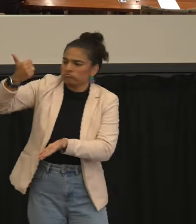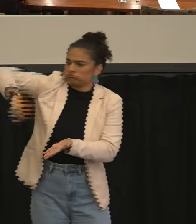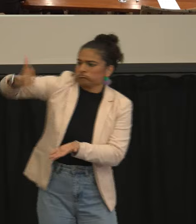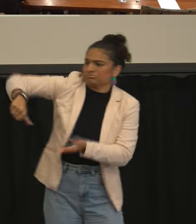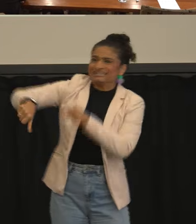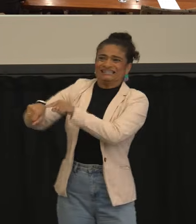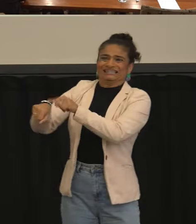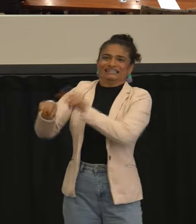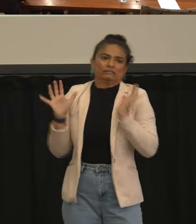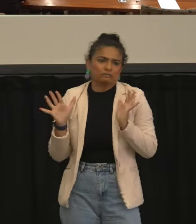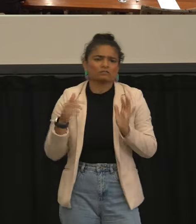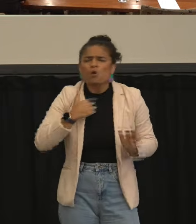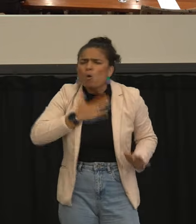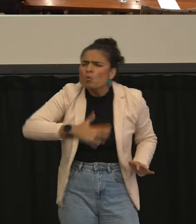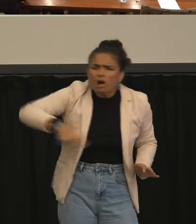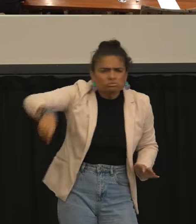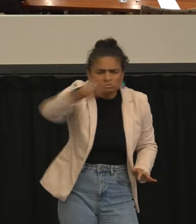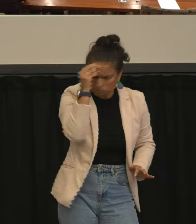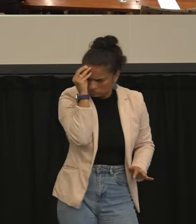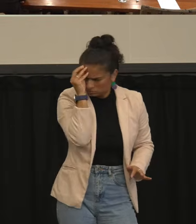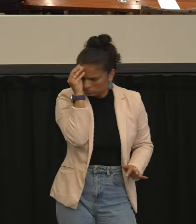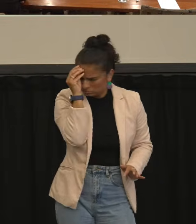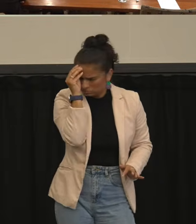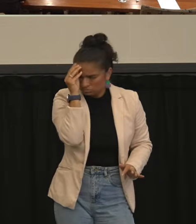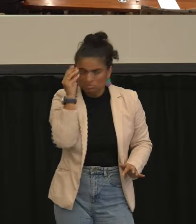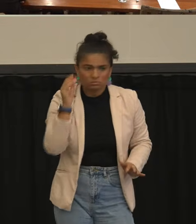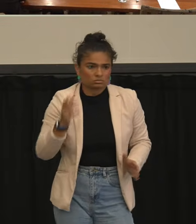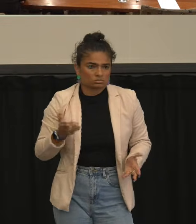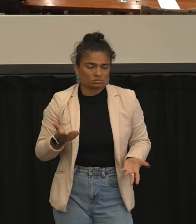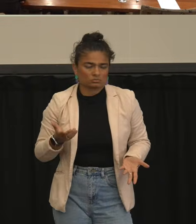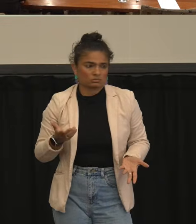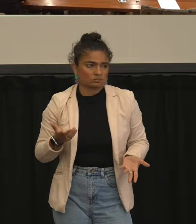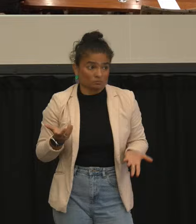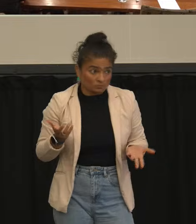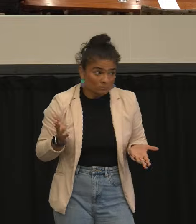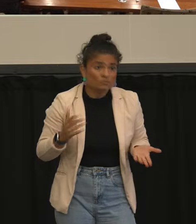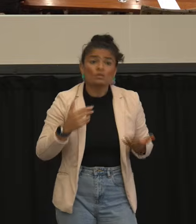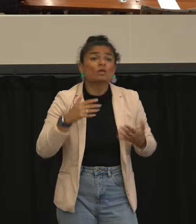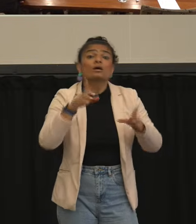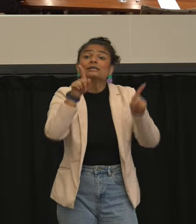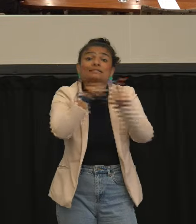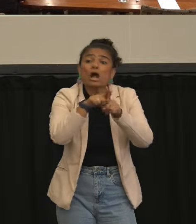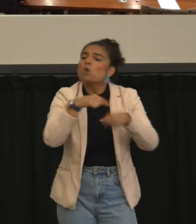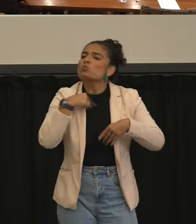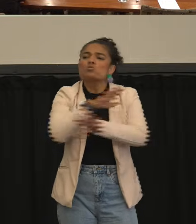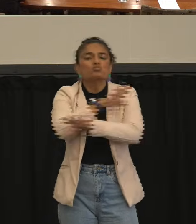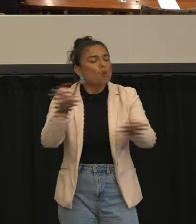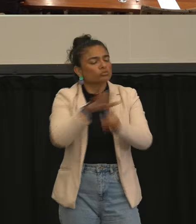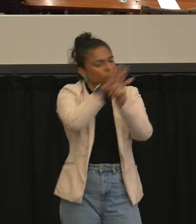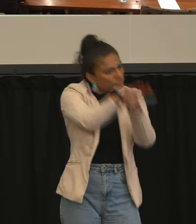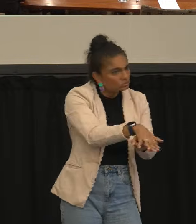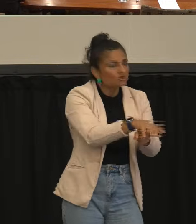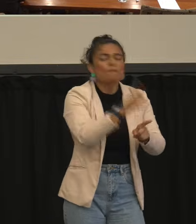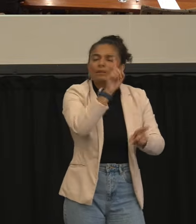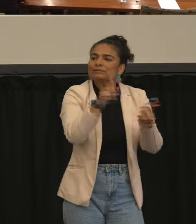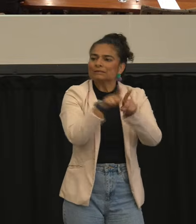the sign language communities. So we need to consider those points of information, of points